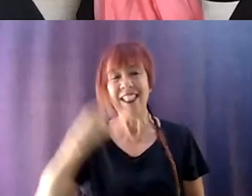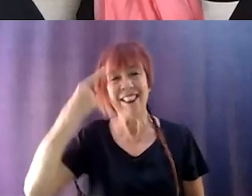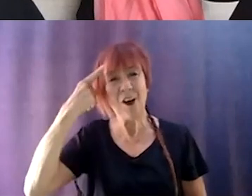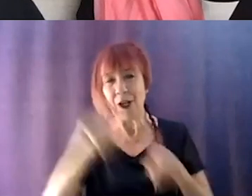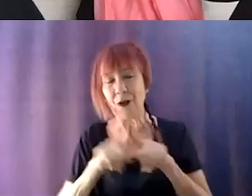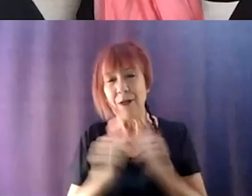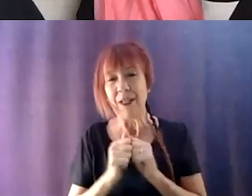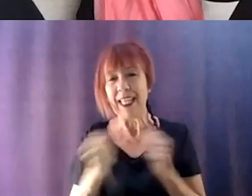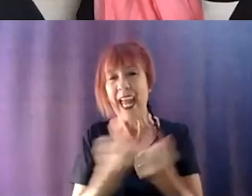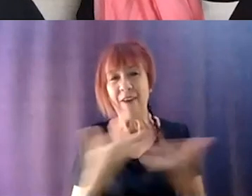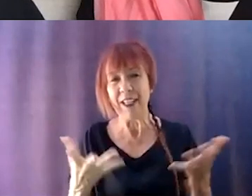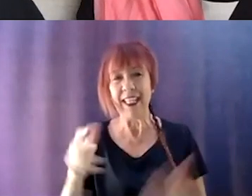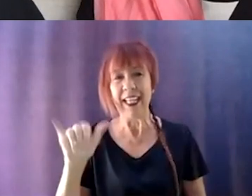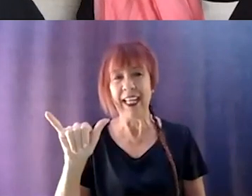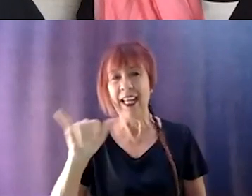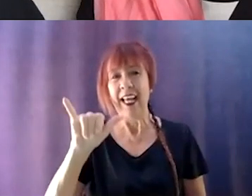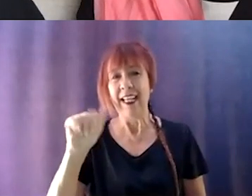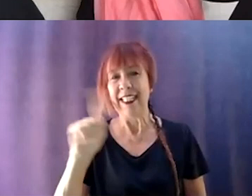everything she said. I think